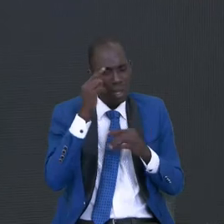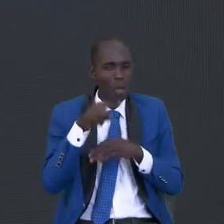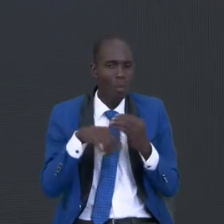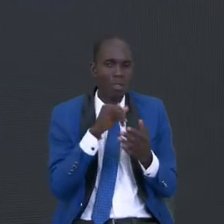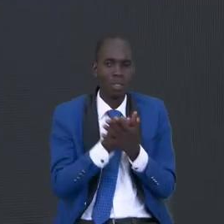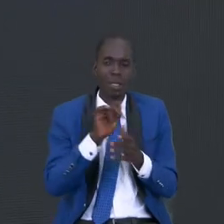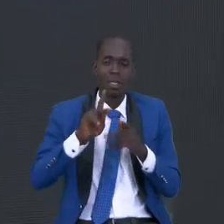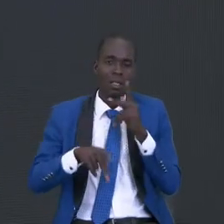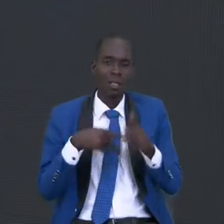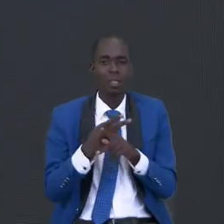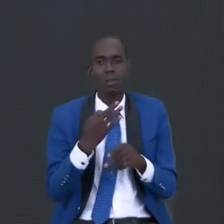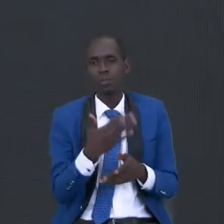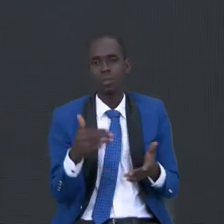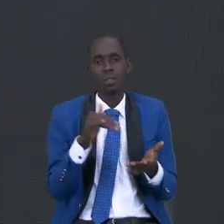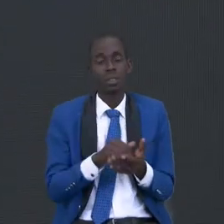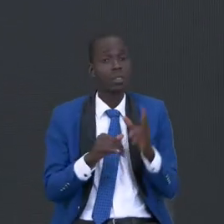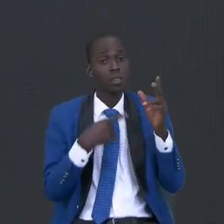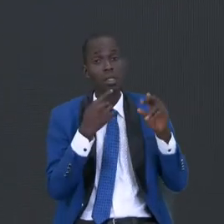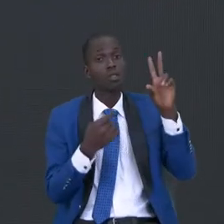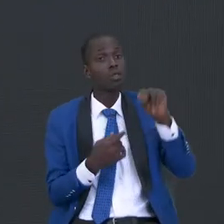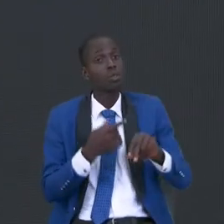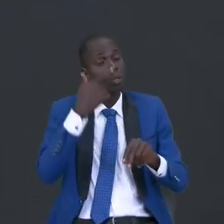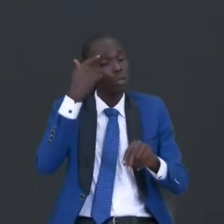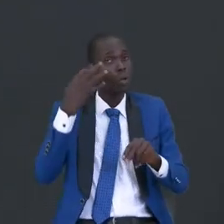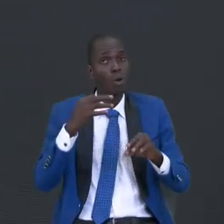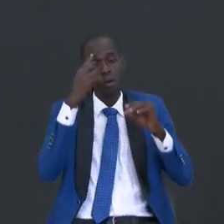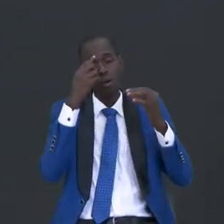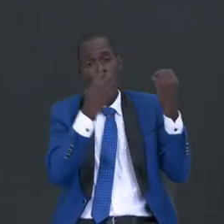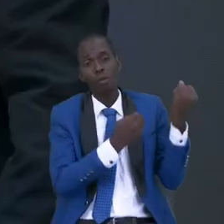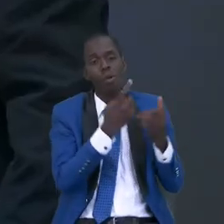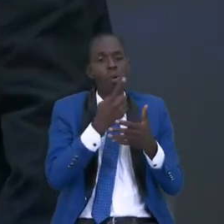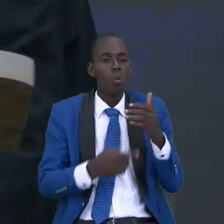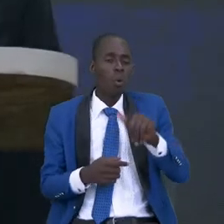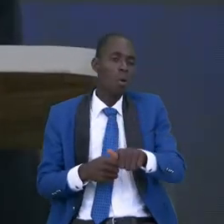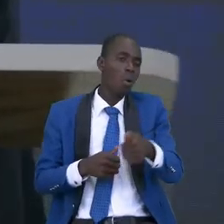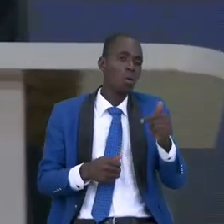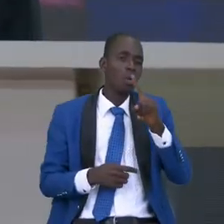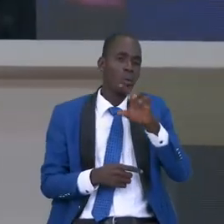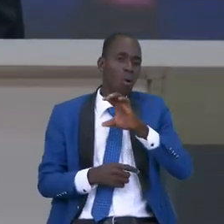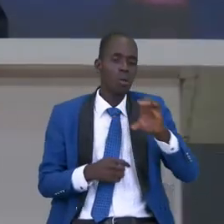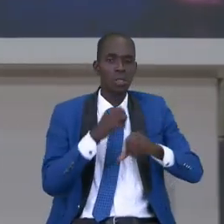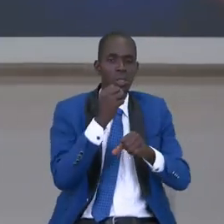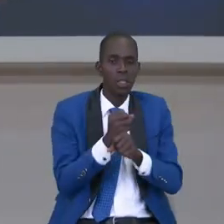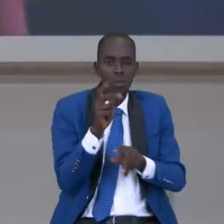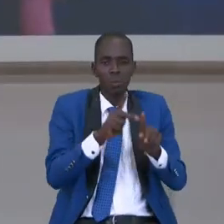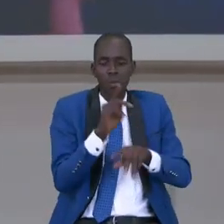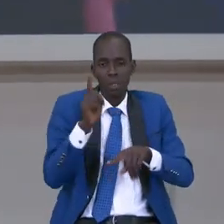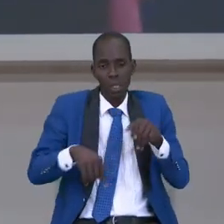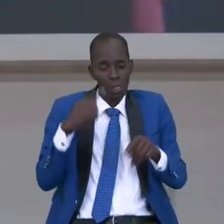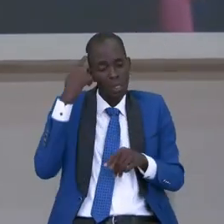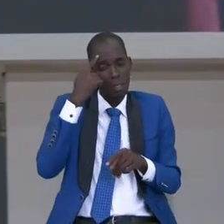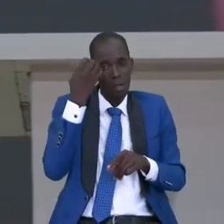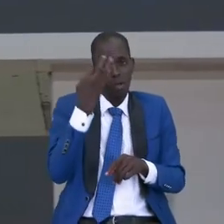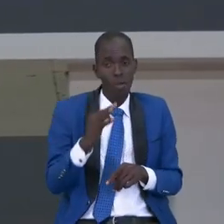no, because of faith. What other 100-year-olds do not think about?